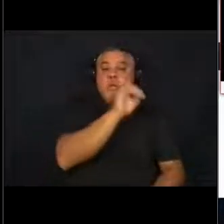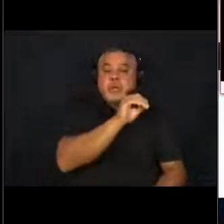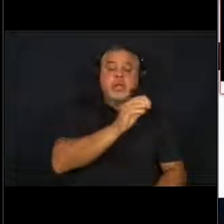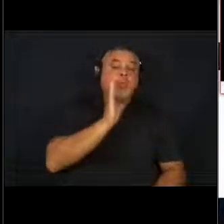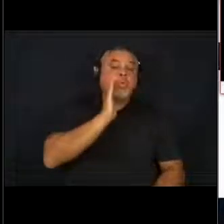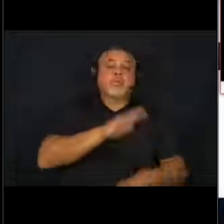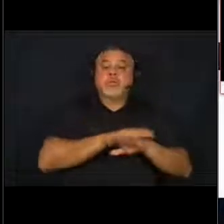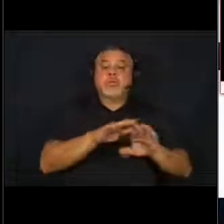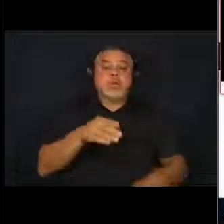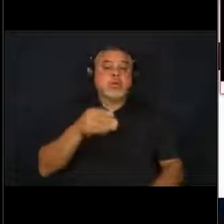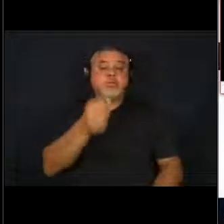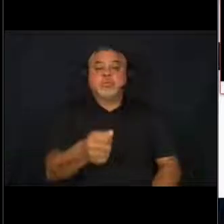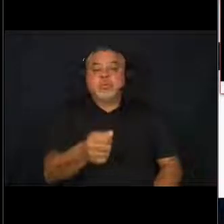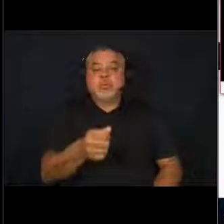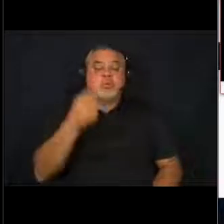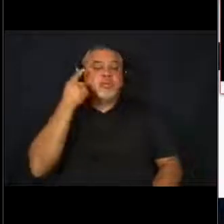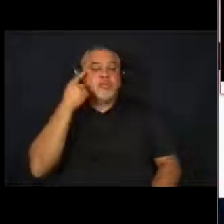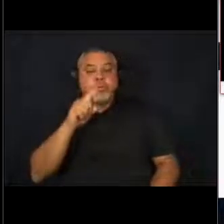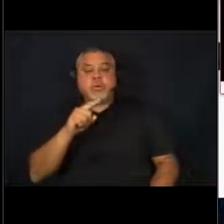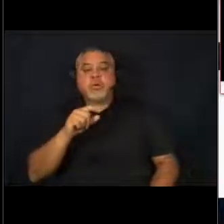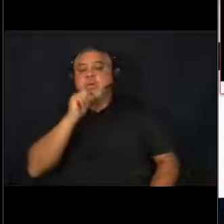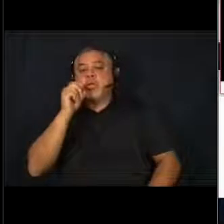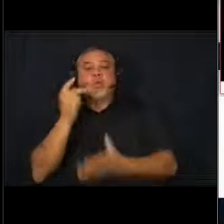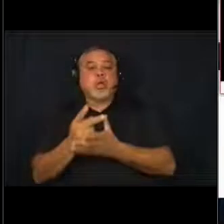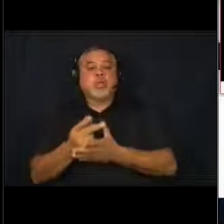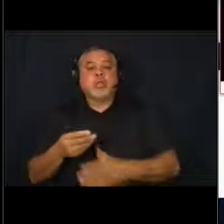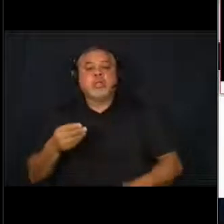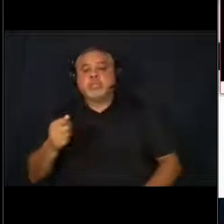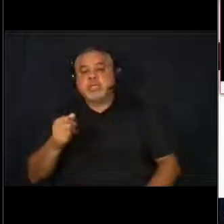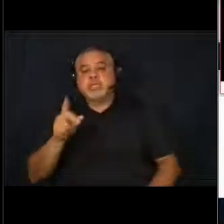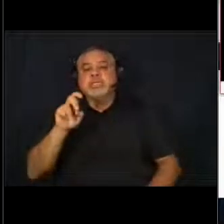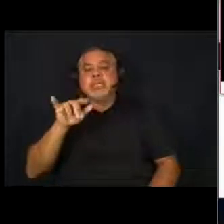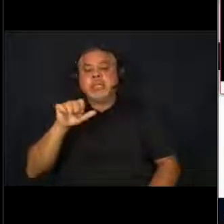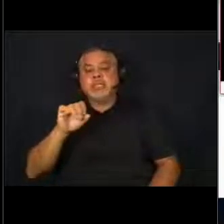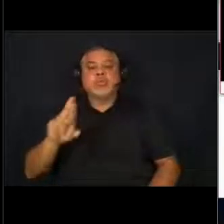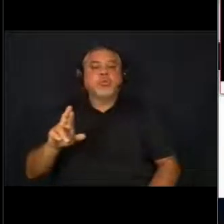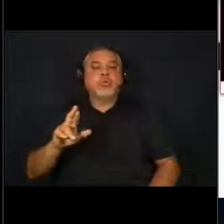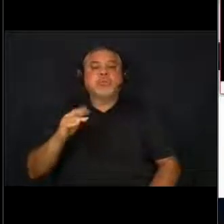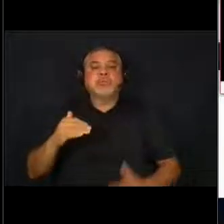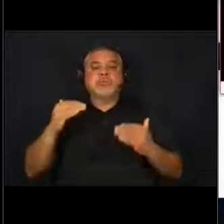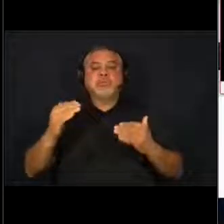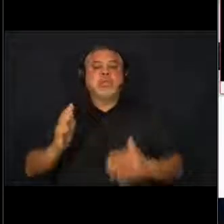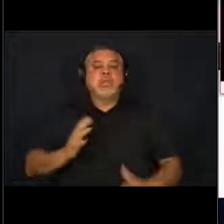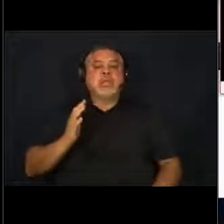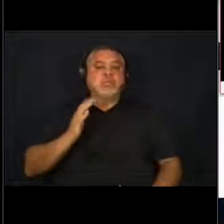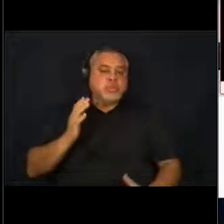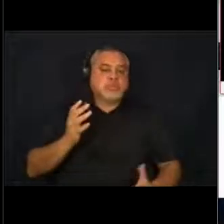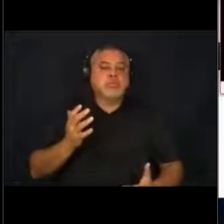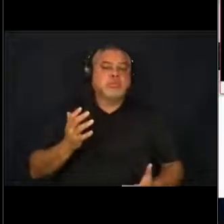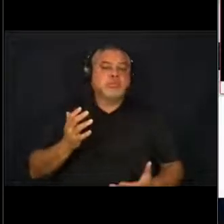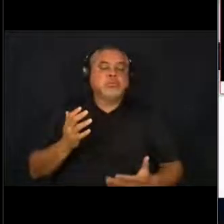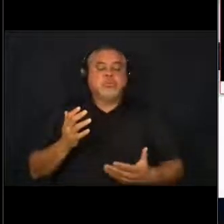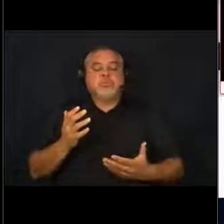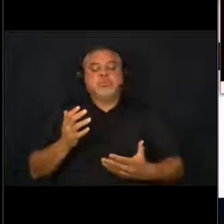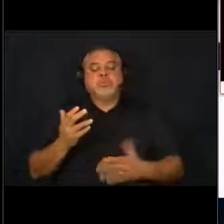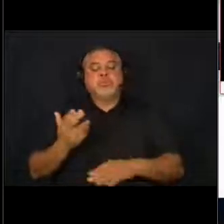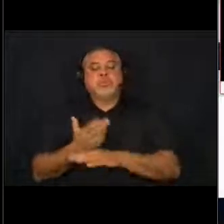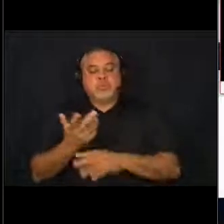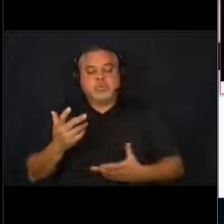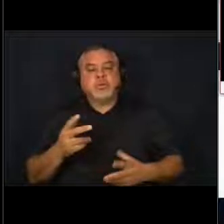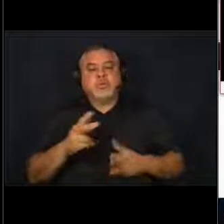not reimburse you for unauthorized expenses, delays, or luxury accommodations or services. Very clear, it's